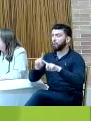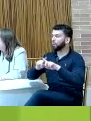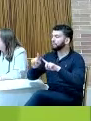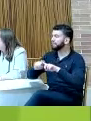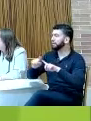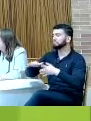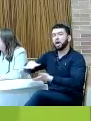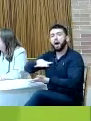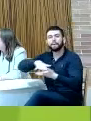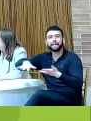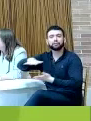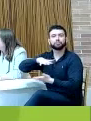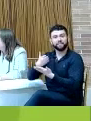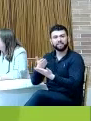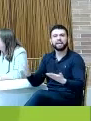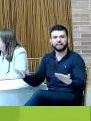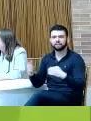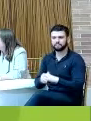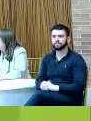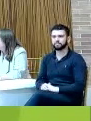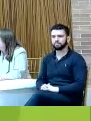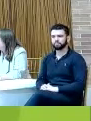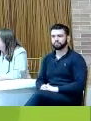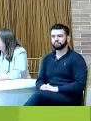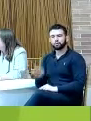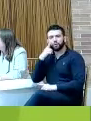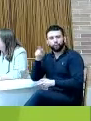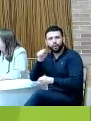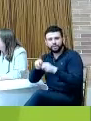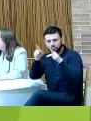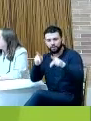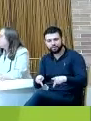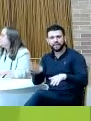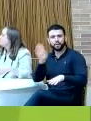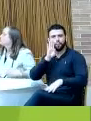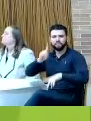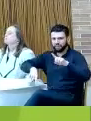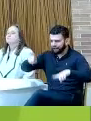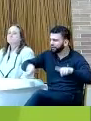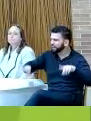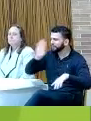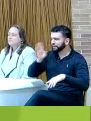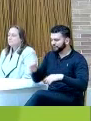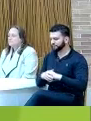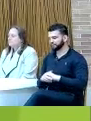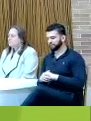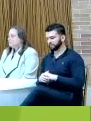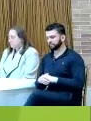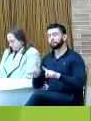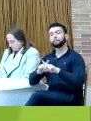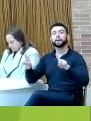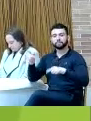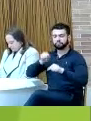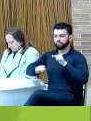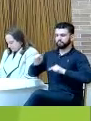of variables um as it pertains to a particular um person's disability needs but returning back